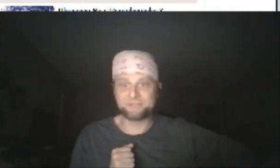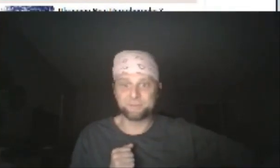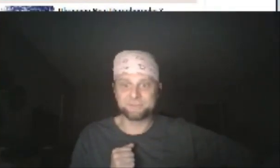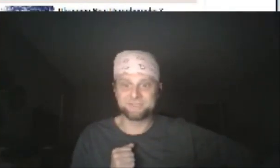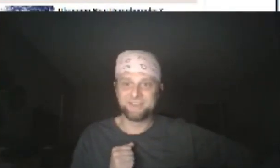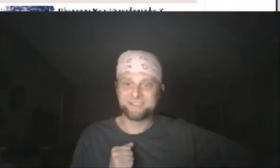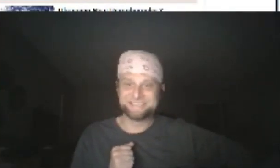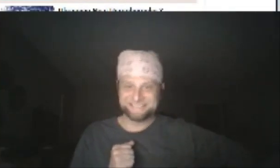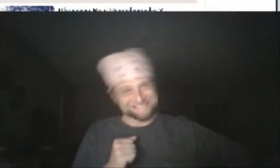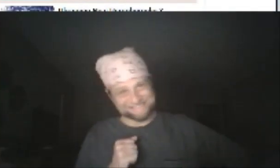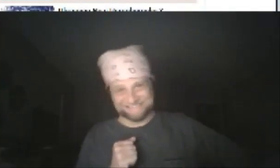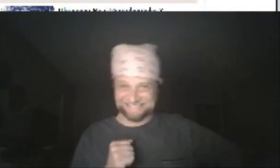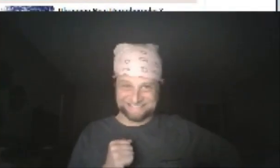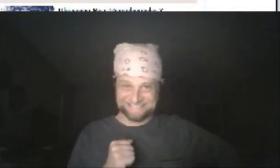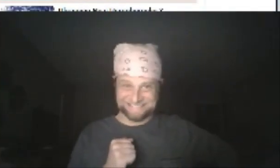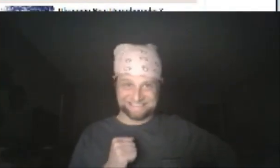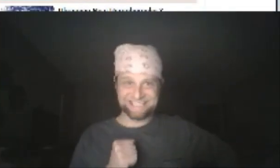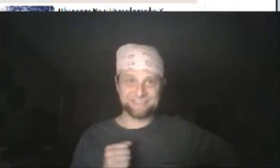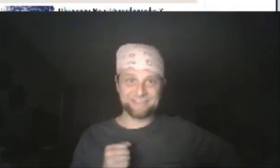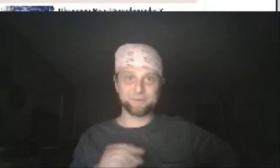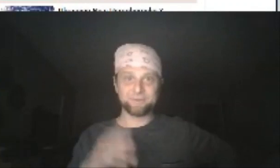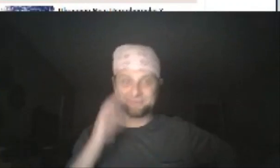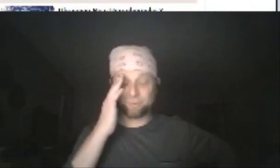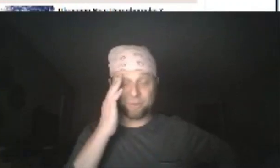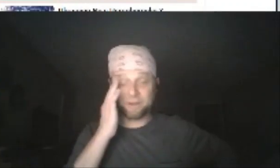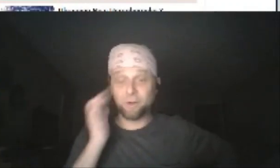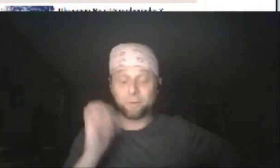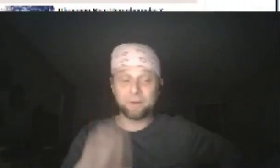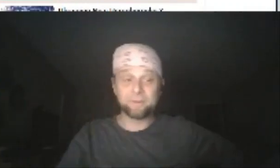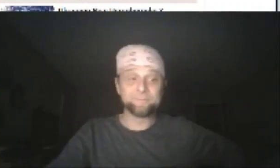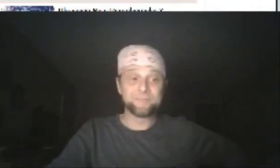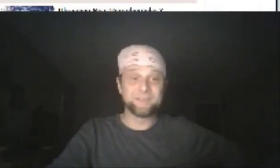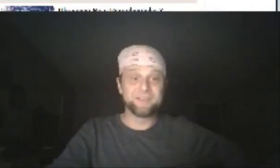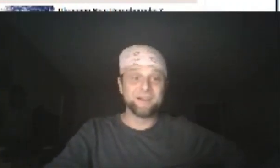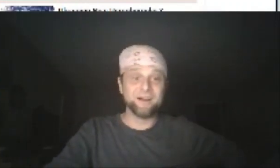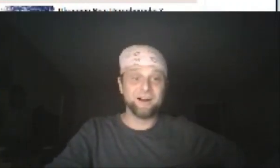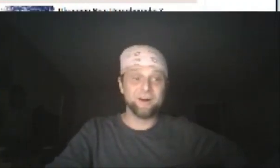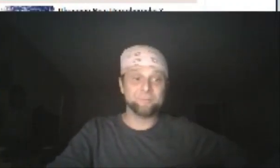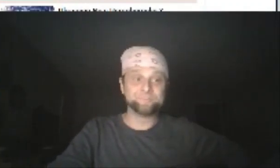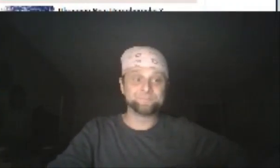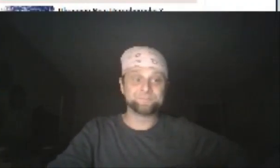Price, who has got the evil grin going.